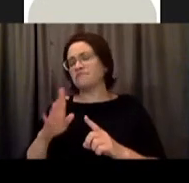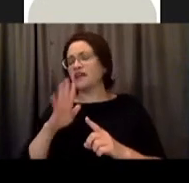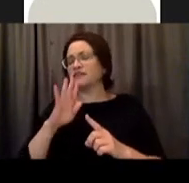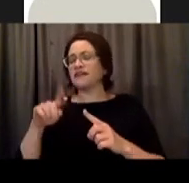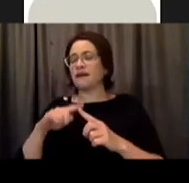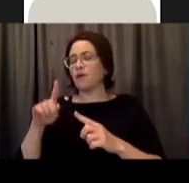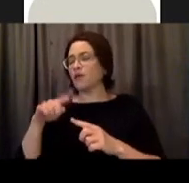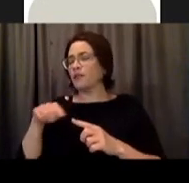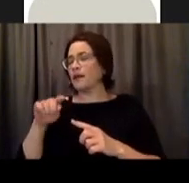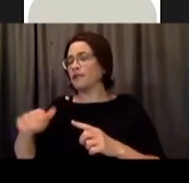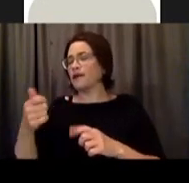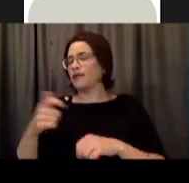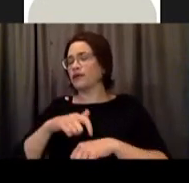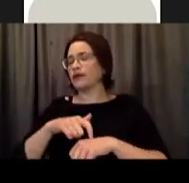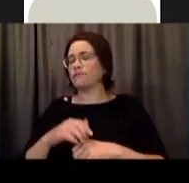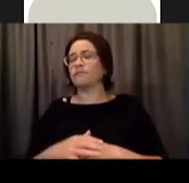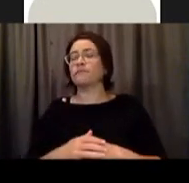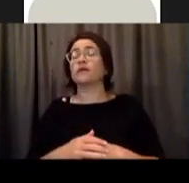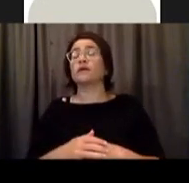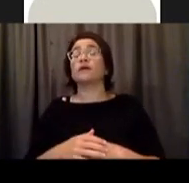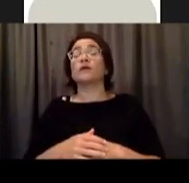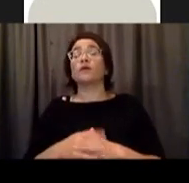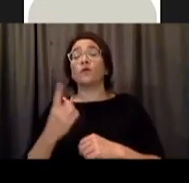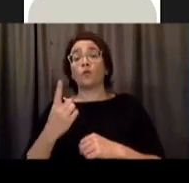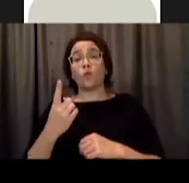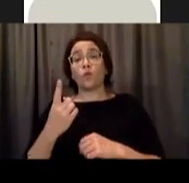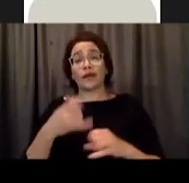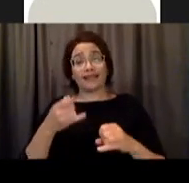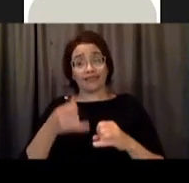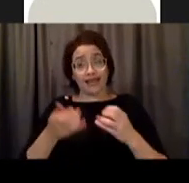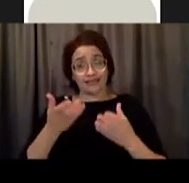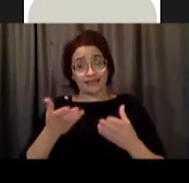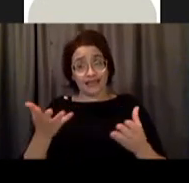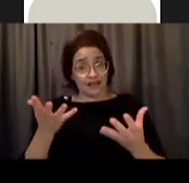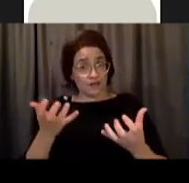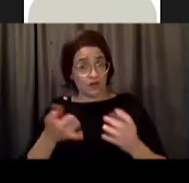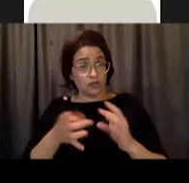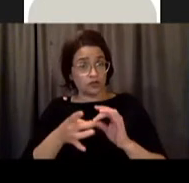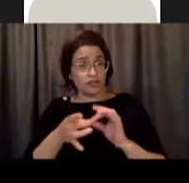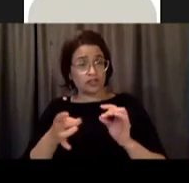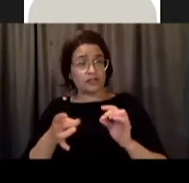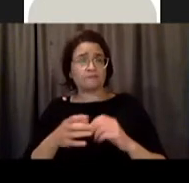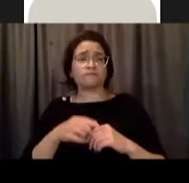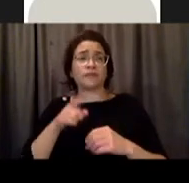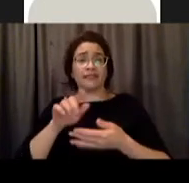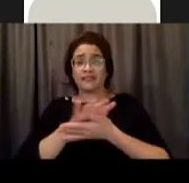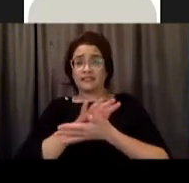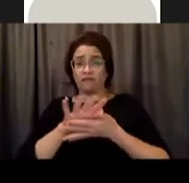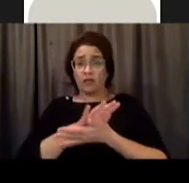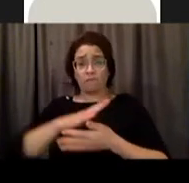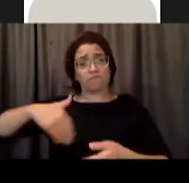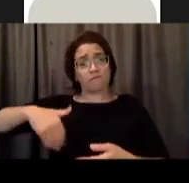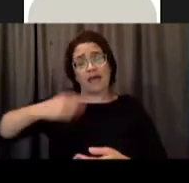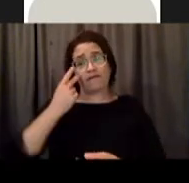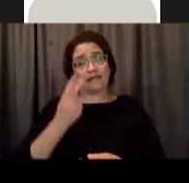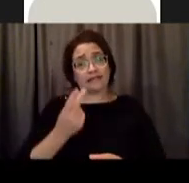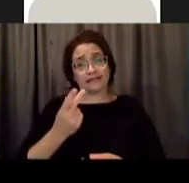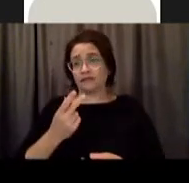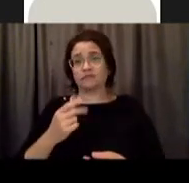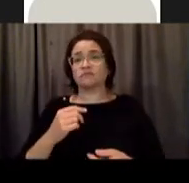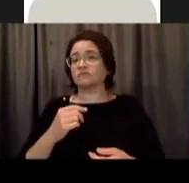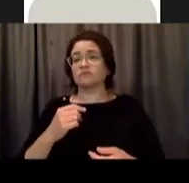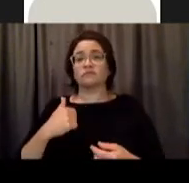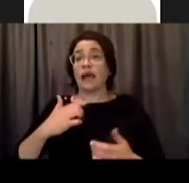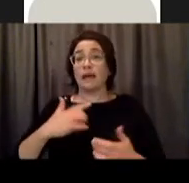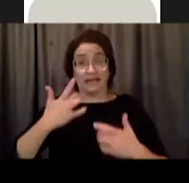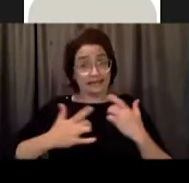another thing, the last thing I'll mention, I have not had an opportunity yet to see this film. I'm very excited to see it. But